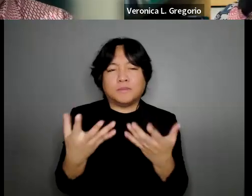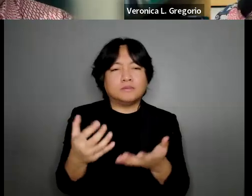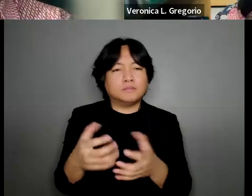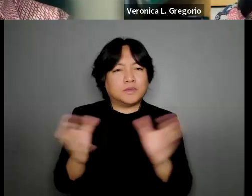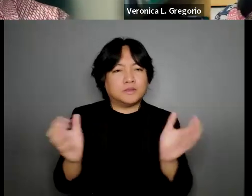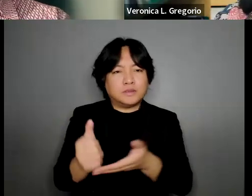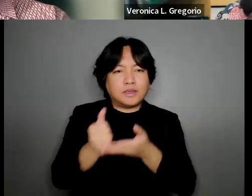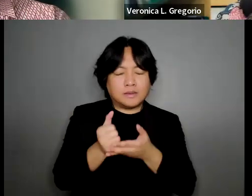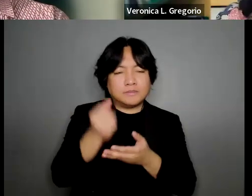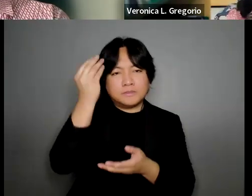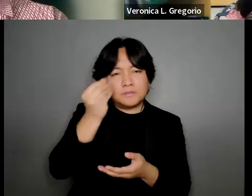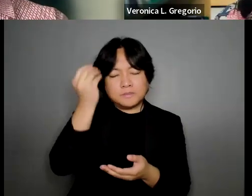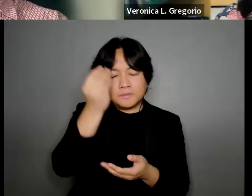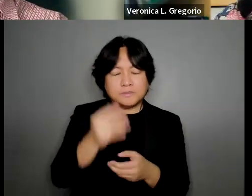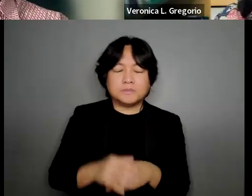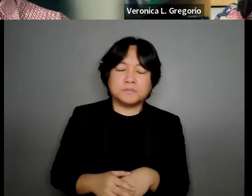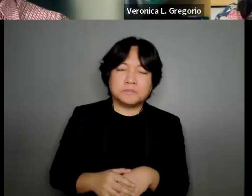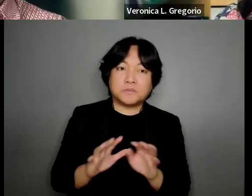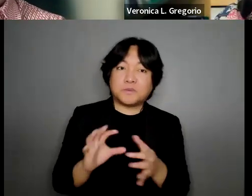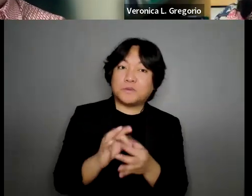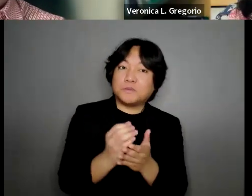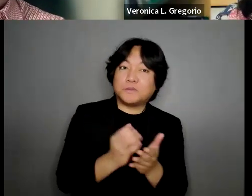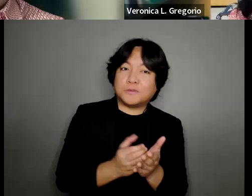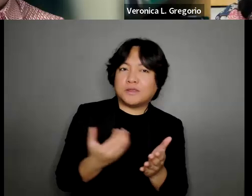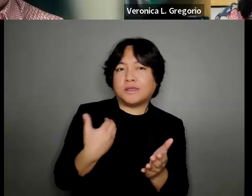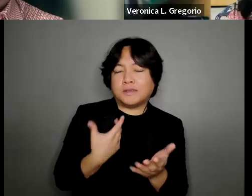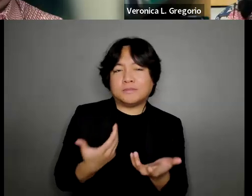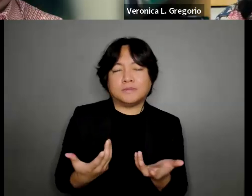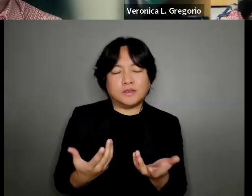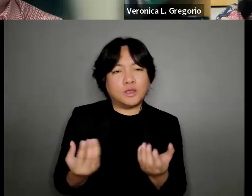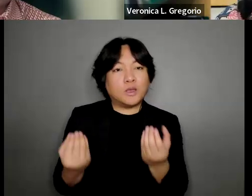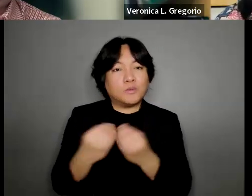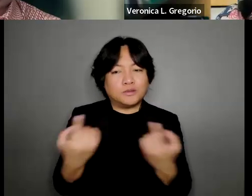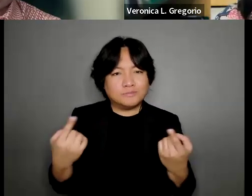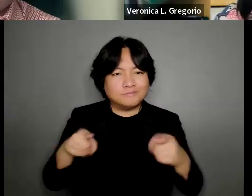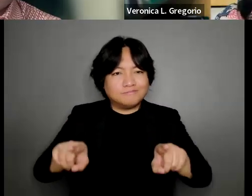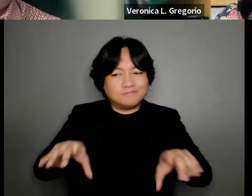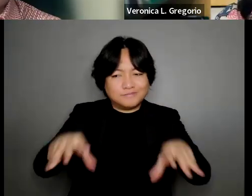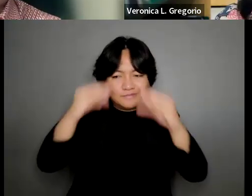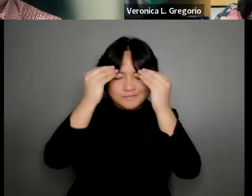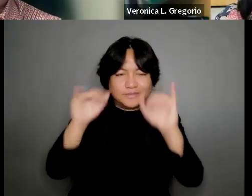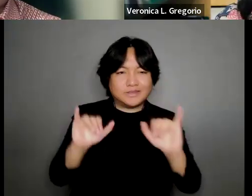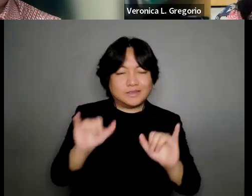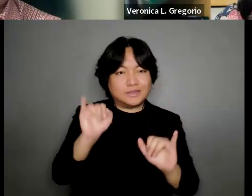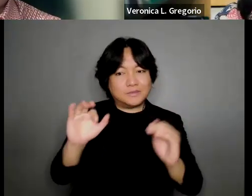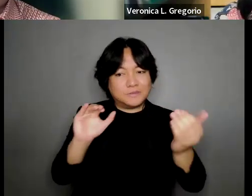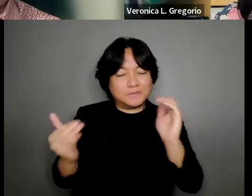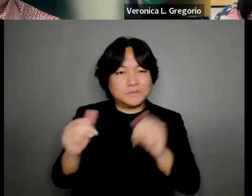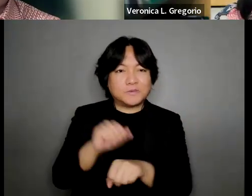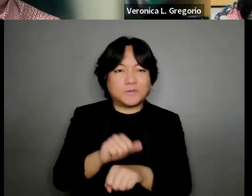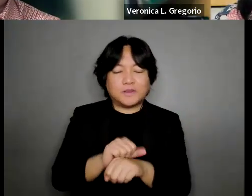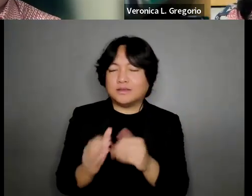analytically. And then, of course, may sense of mutual learning kasi, diba? When you do comparative work.